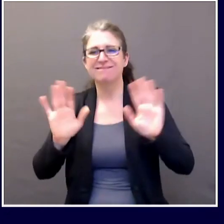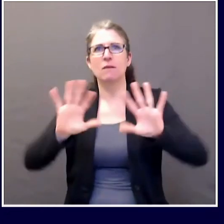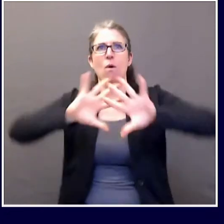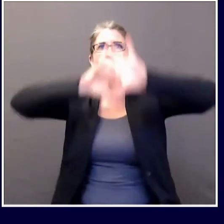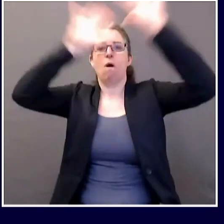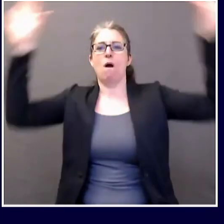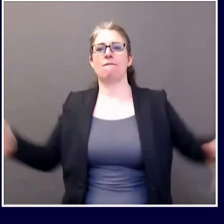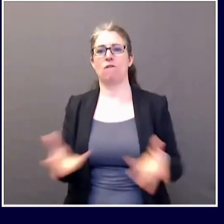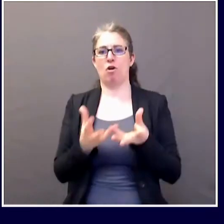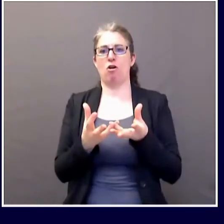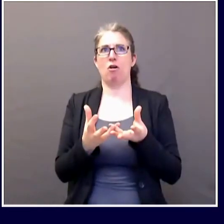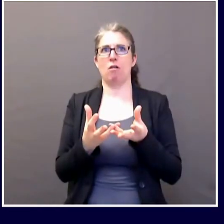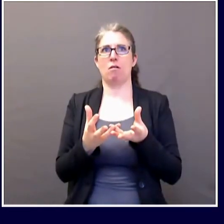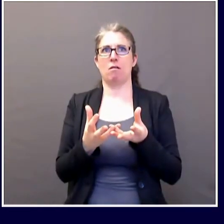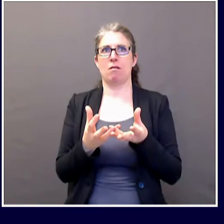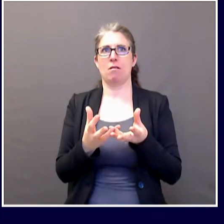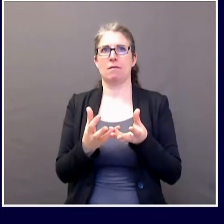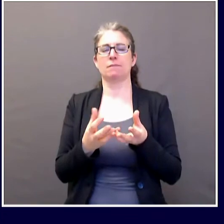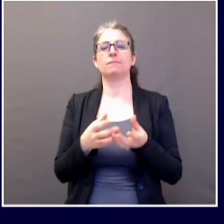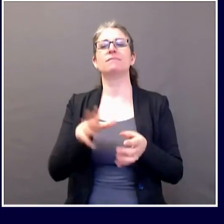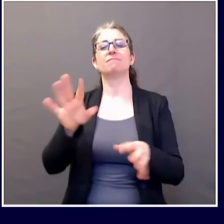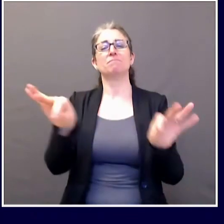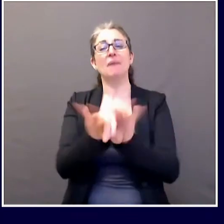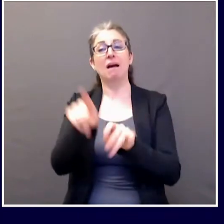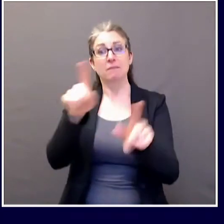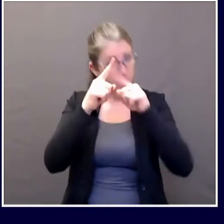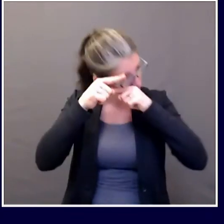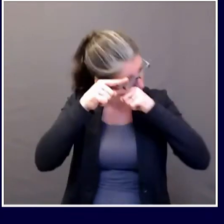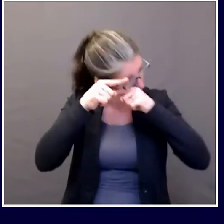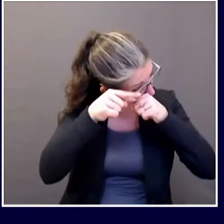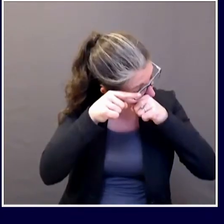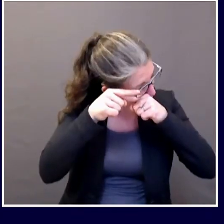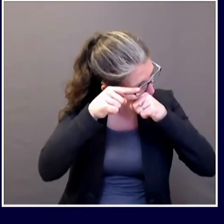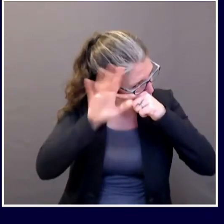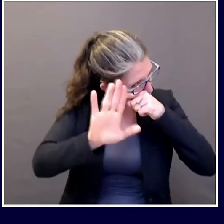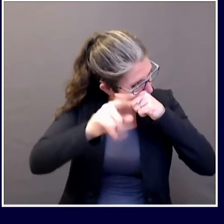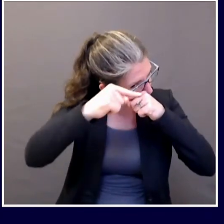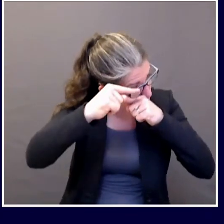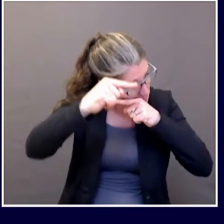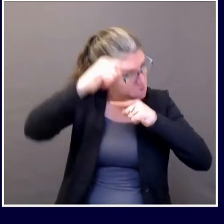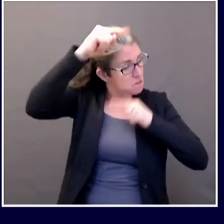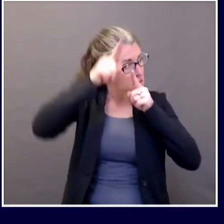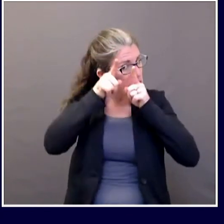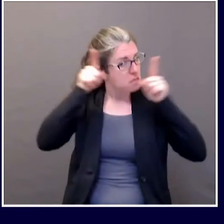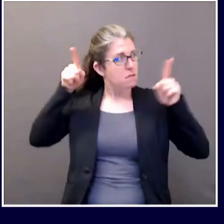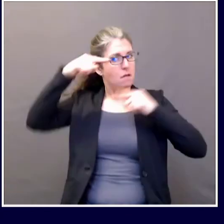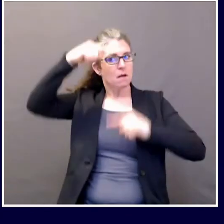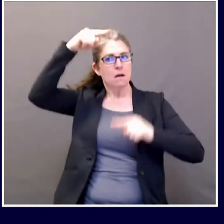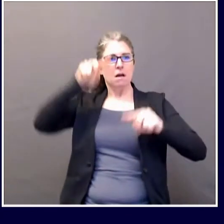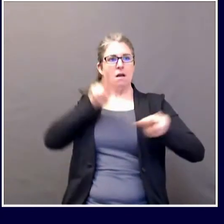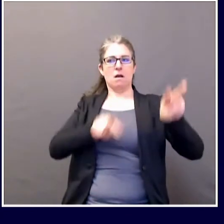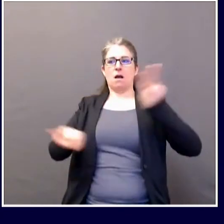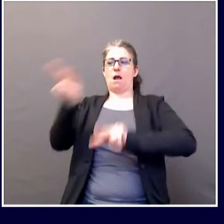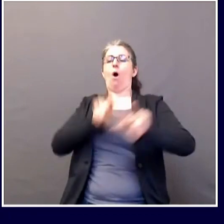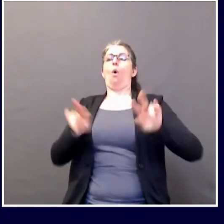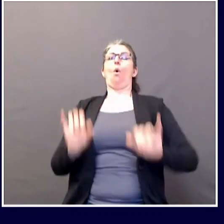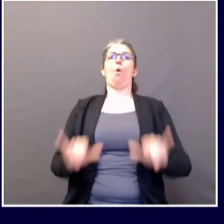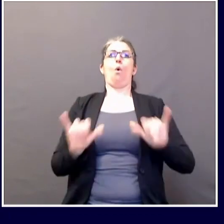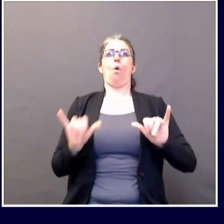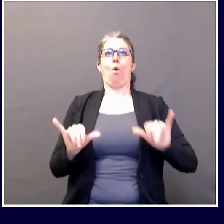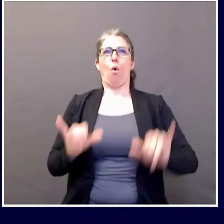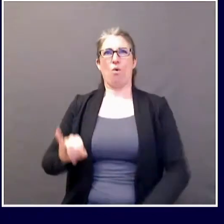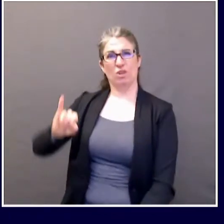explain to me why the J&J vaccine might have this 85% number while the other vaccines have higher